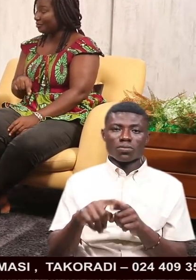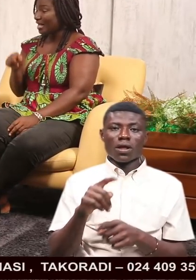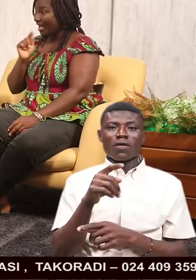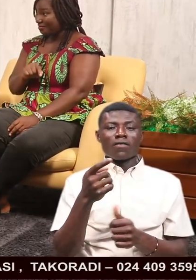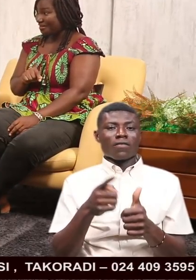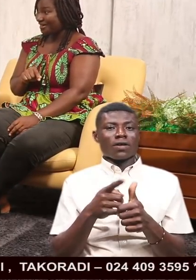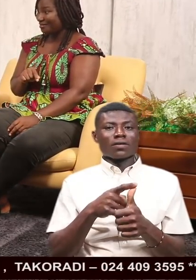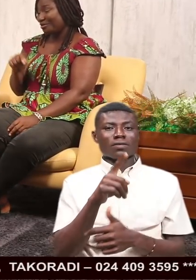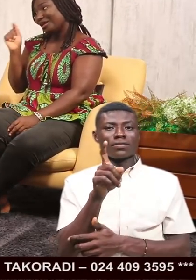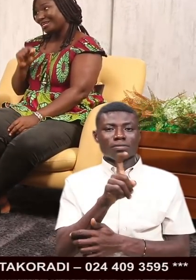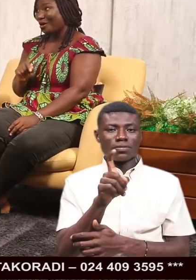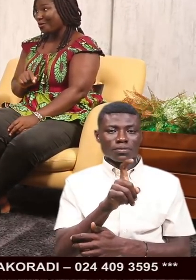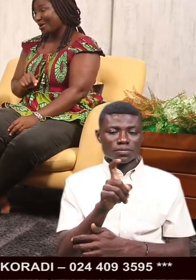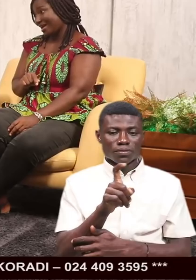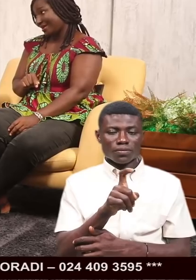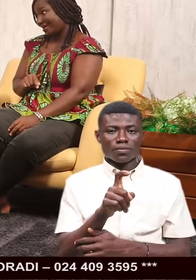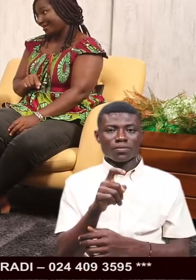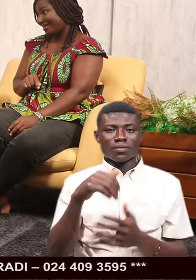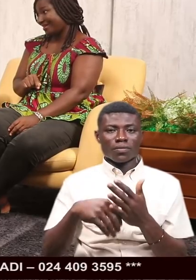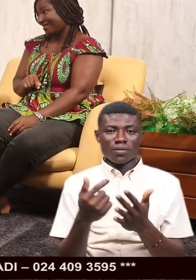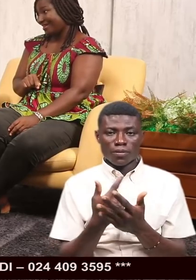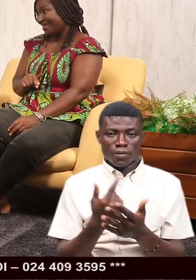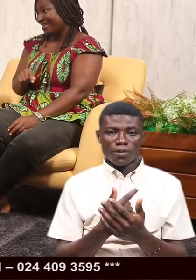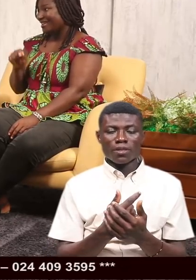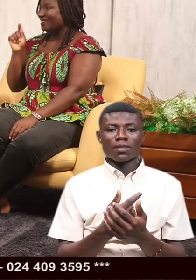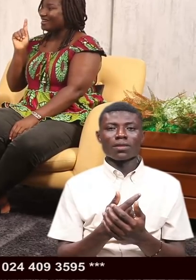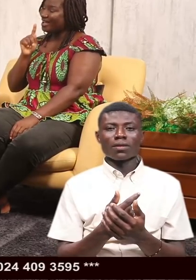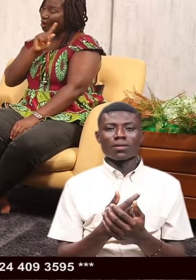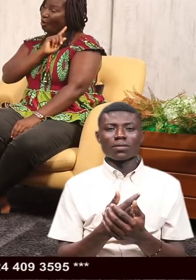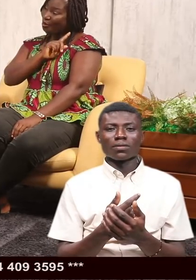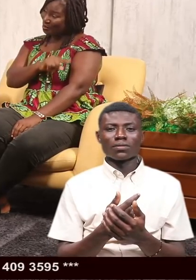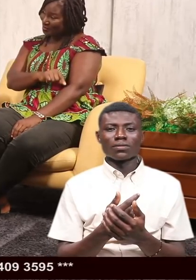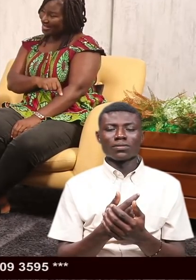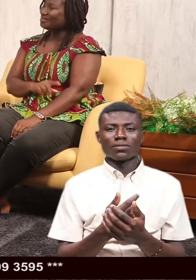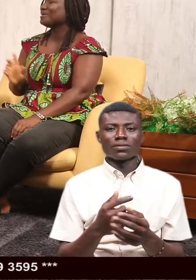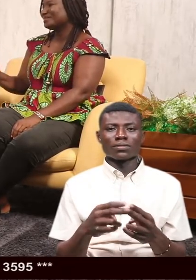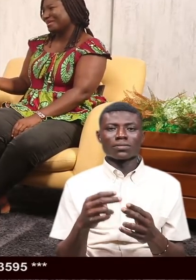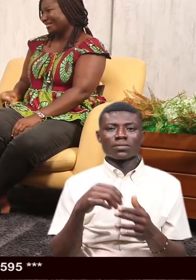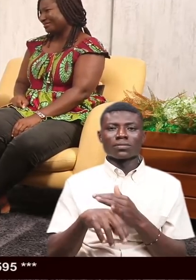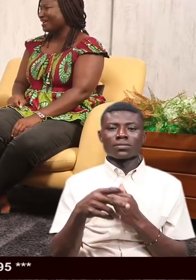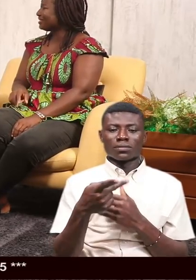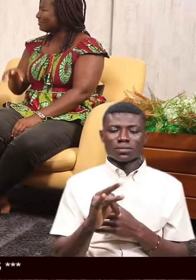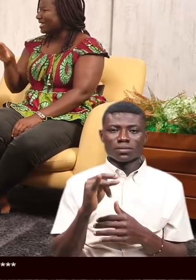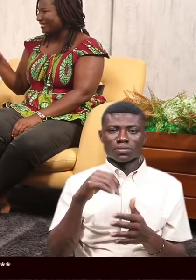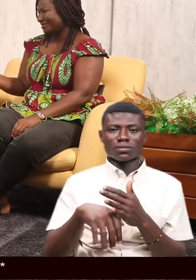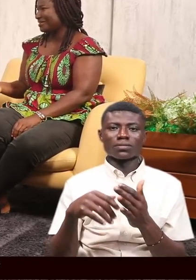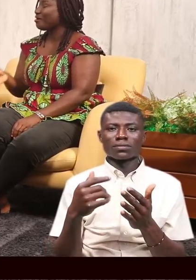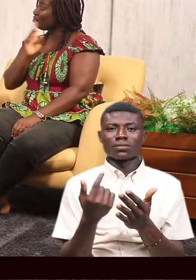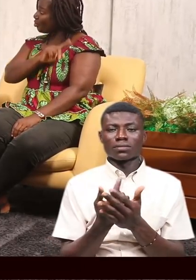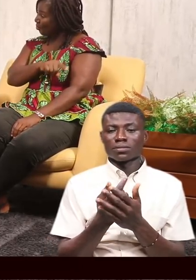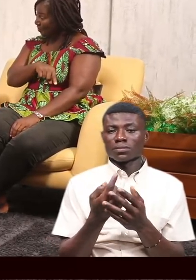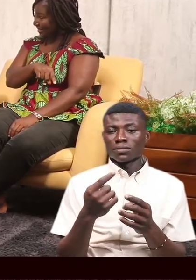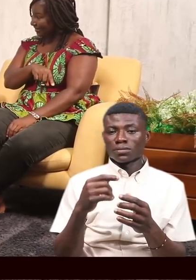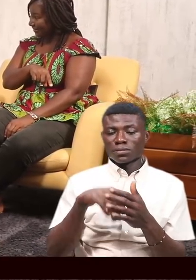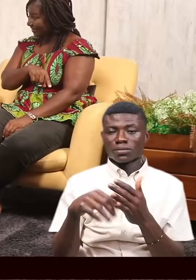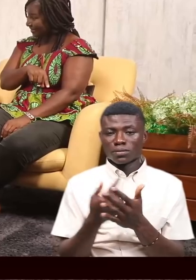no 100 no na o Ghana na okumase obeti mi asre asem na yesre